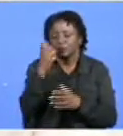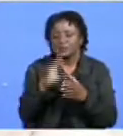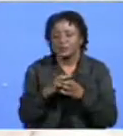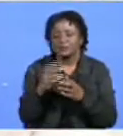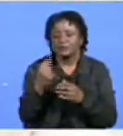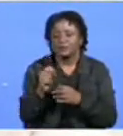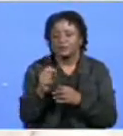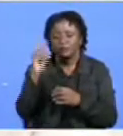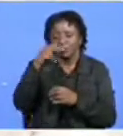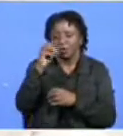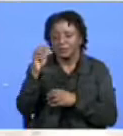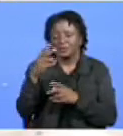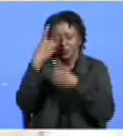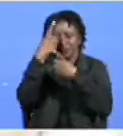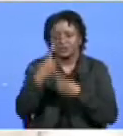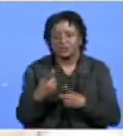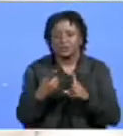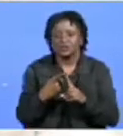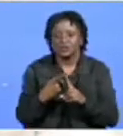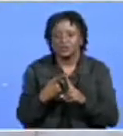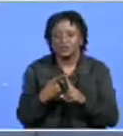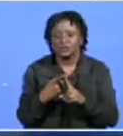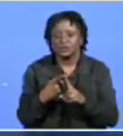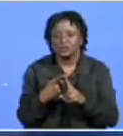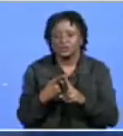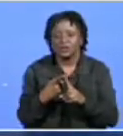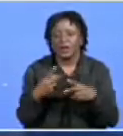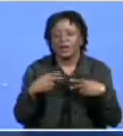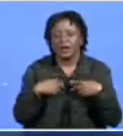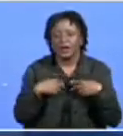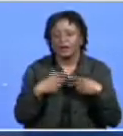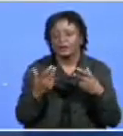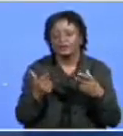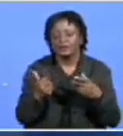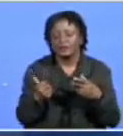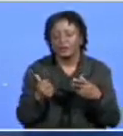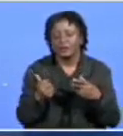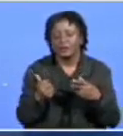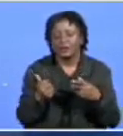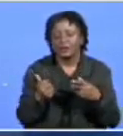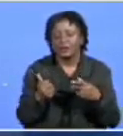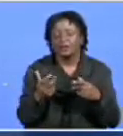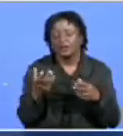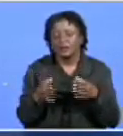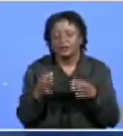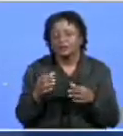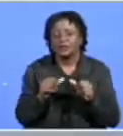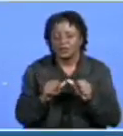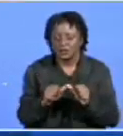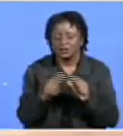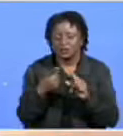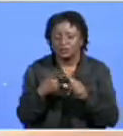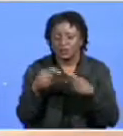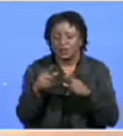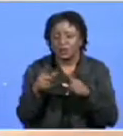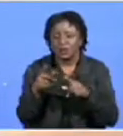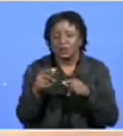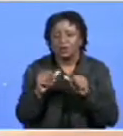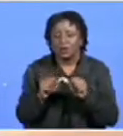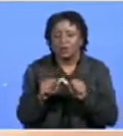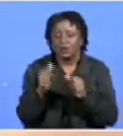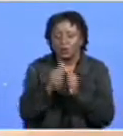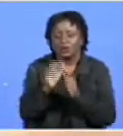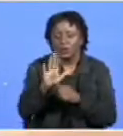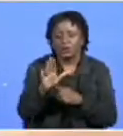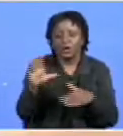decision to have, if you continue to go on with your wedding, you would have to reduce the